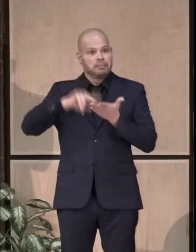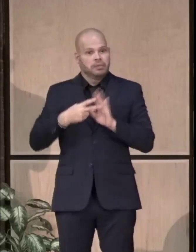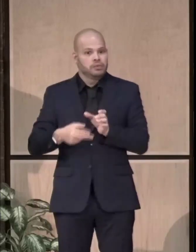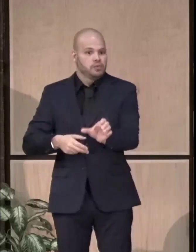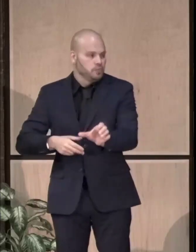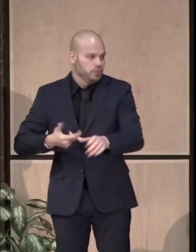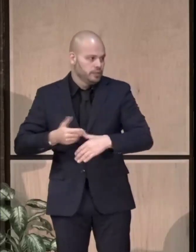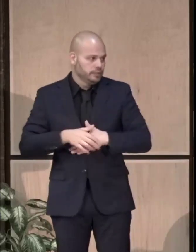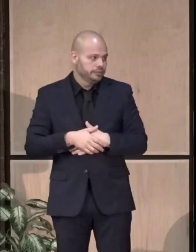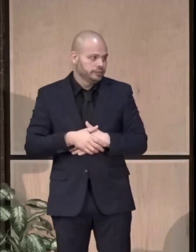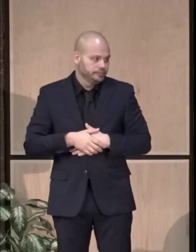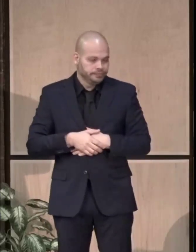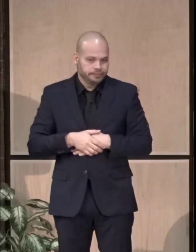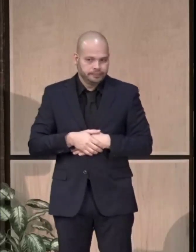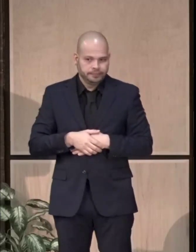So